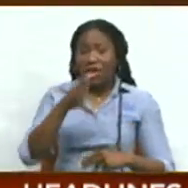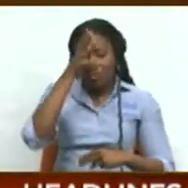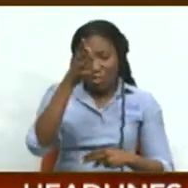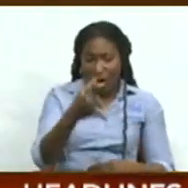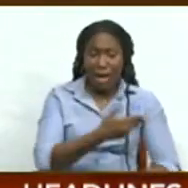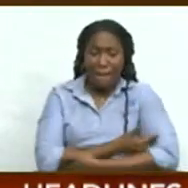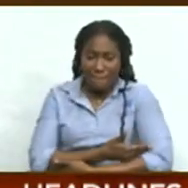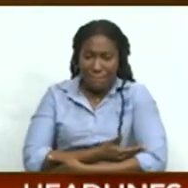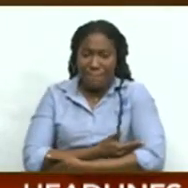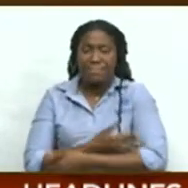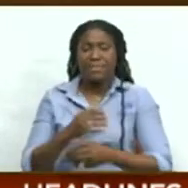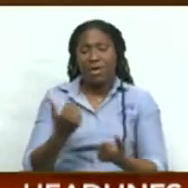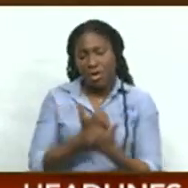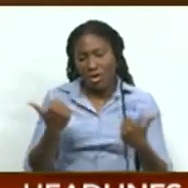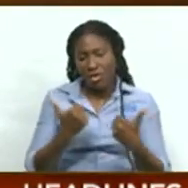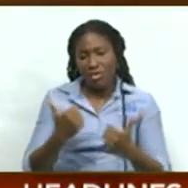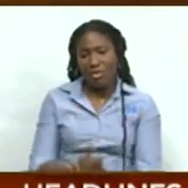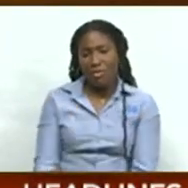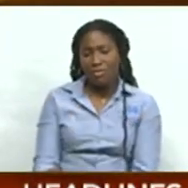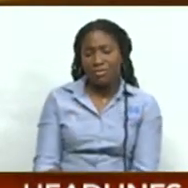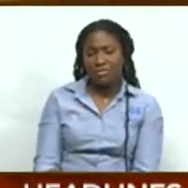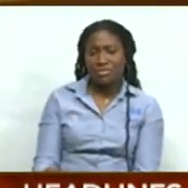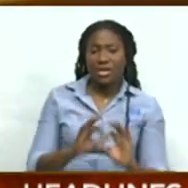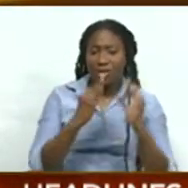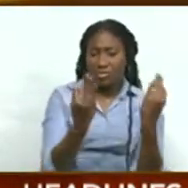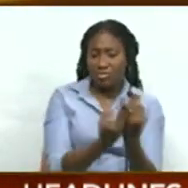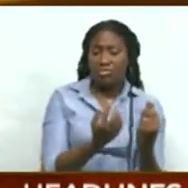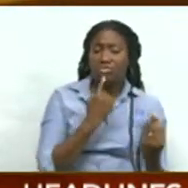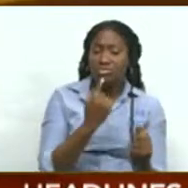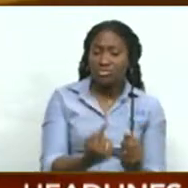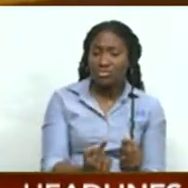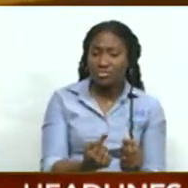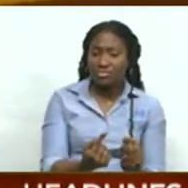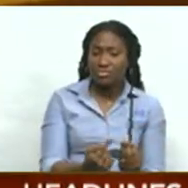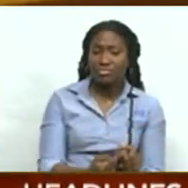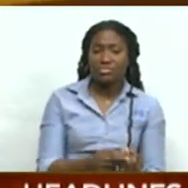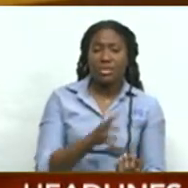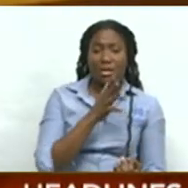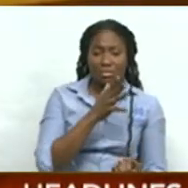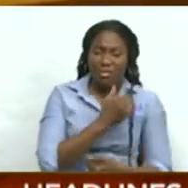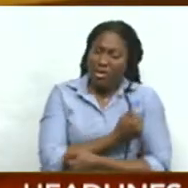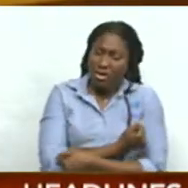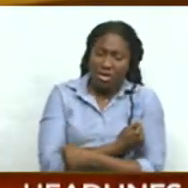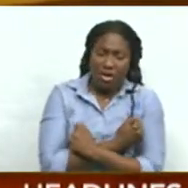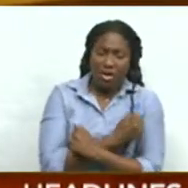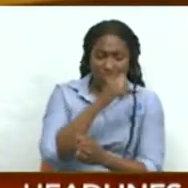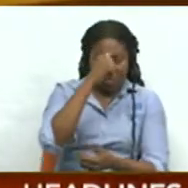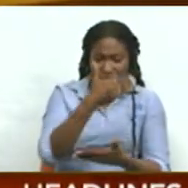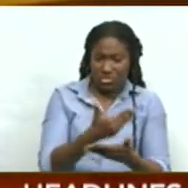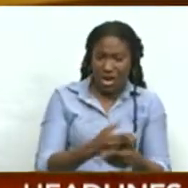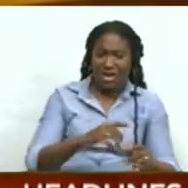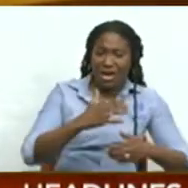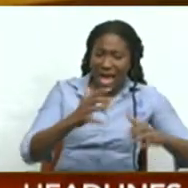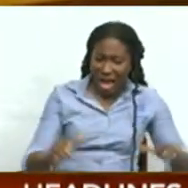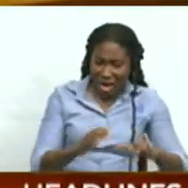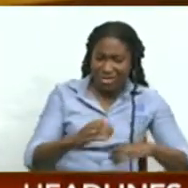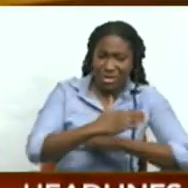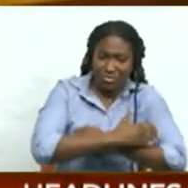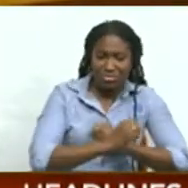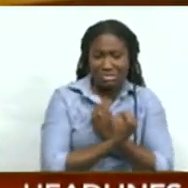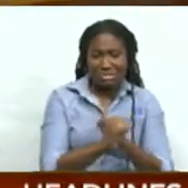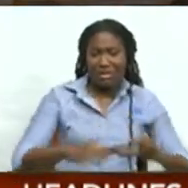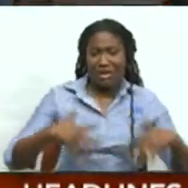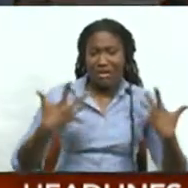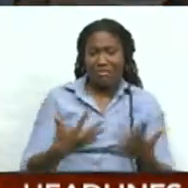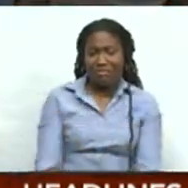in a stable condition. Relatives tell CNC3 News that Rahamat loved her son dearly and her actions may have saved his life.